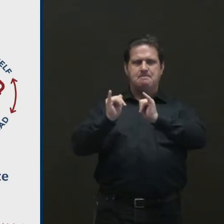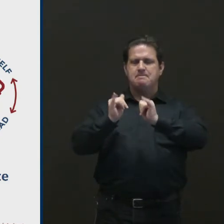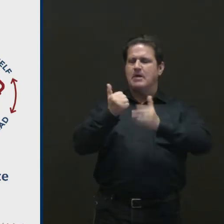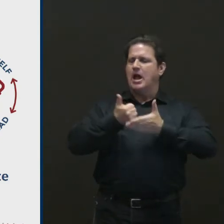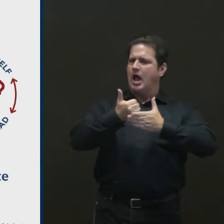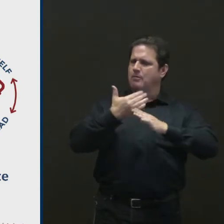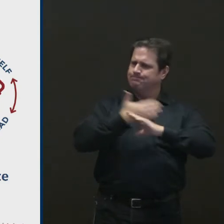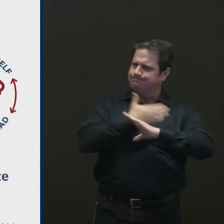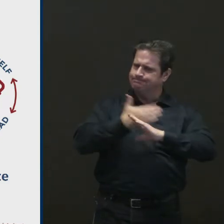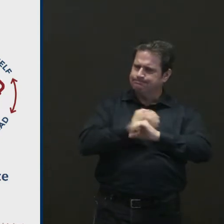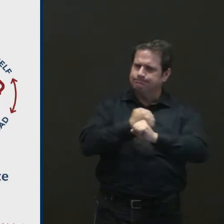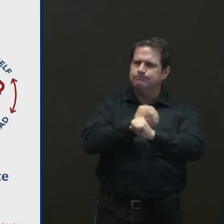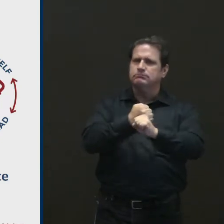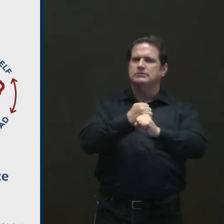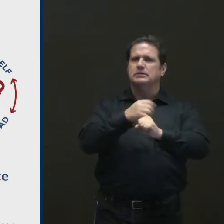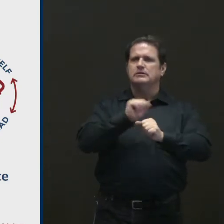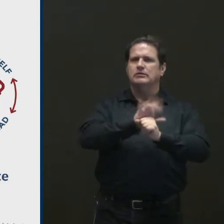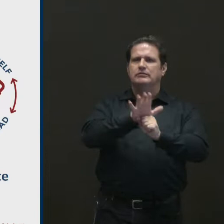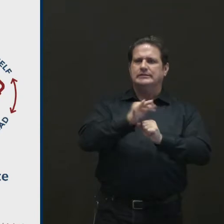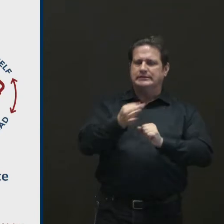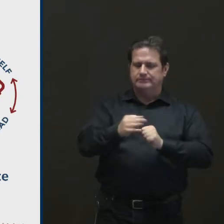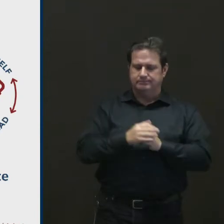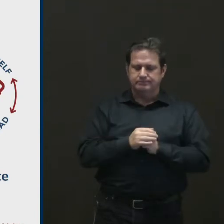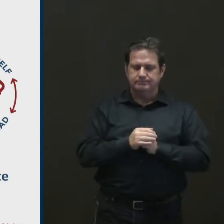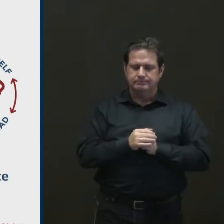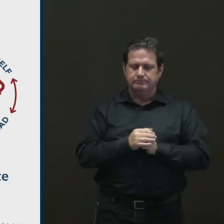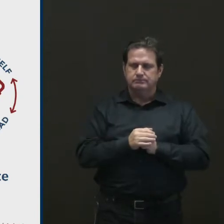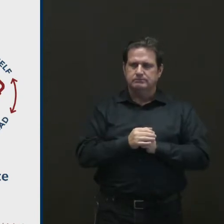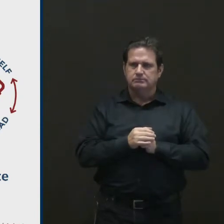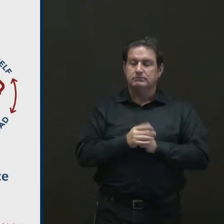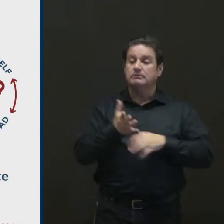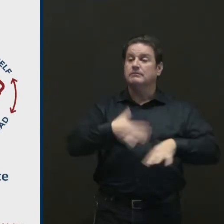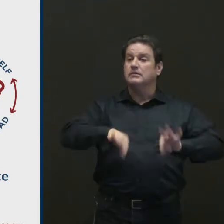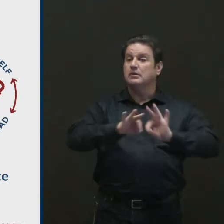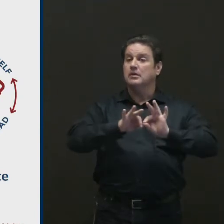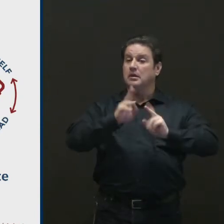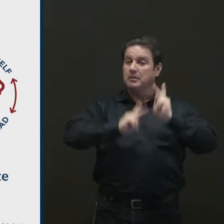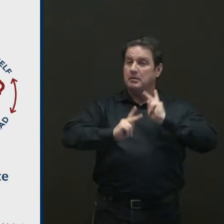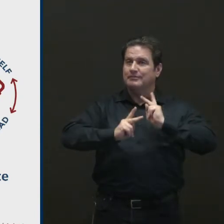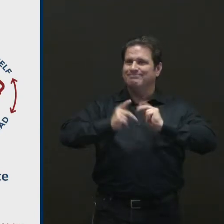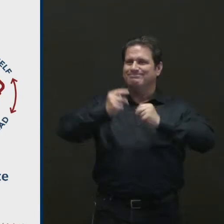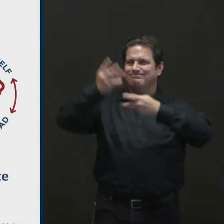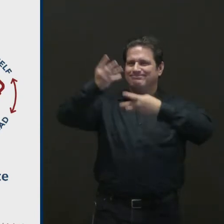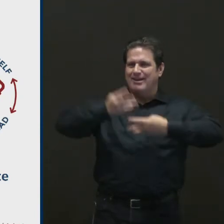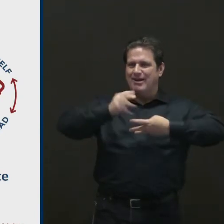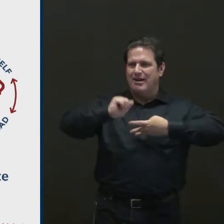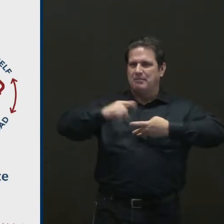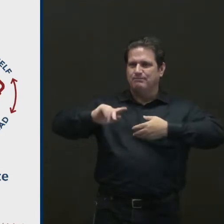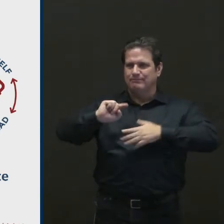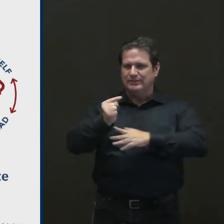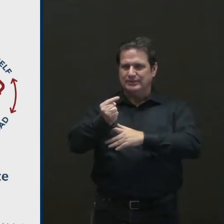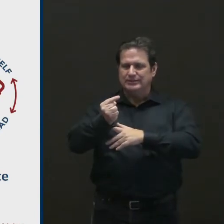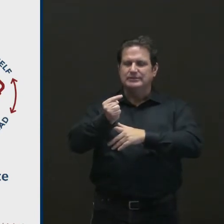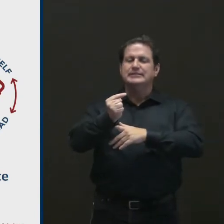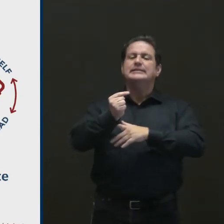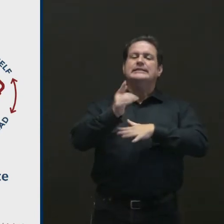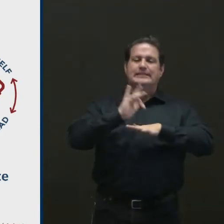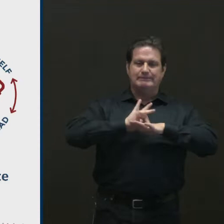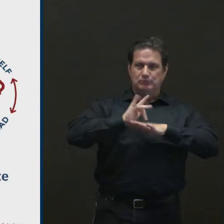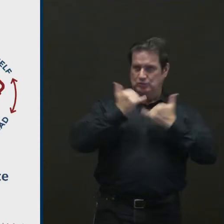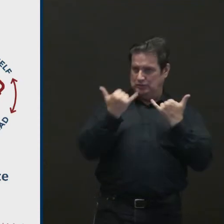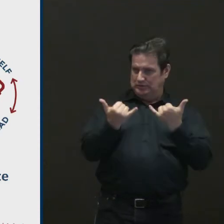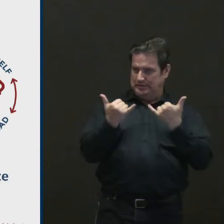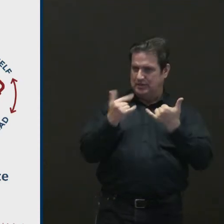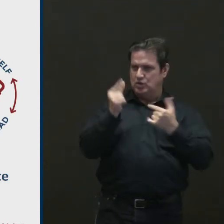fight against COVID-19. But the important part is we need people to download the app, which again is available today